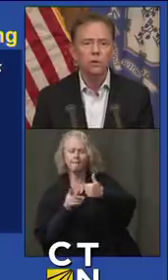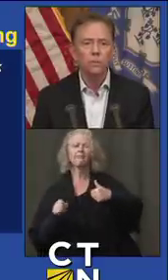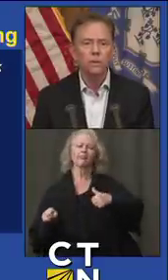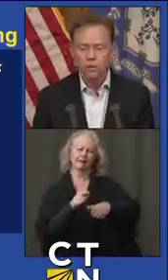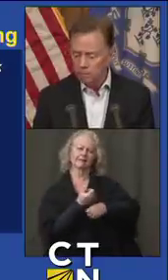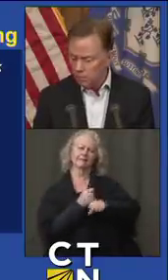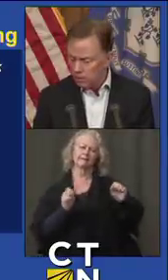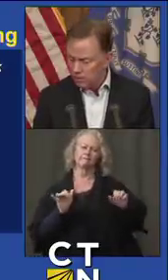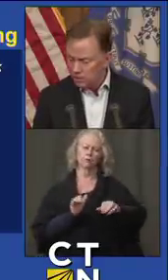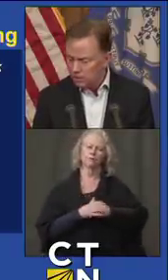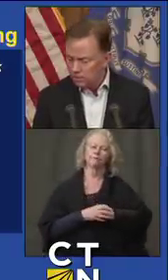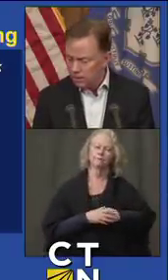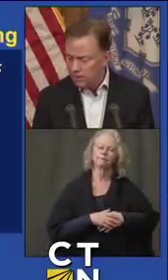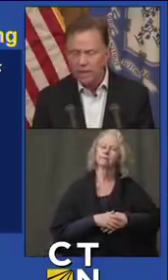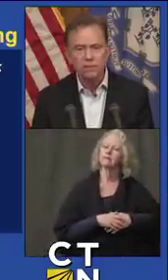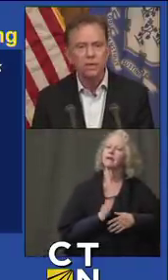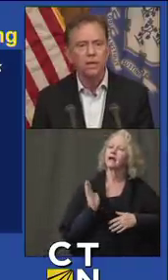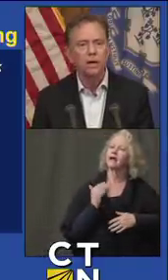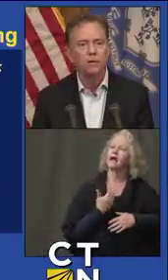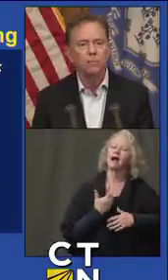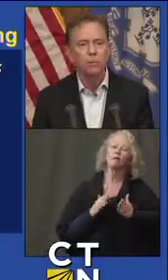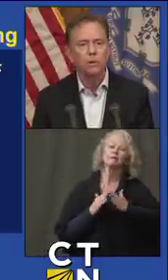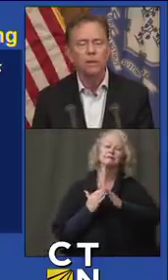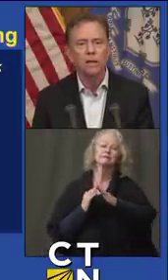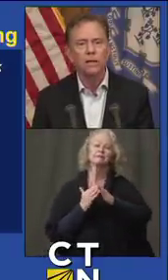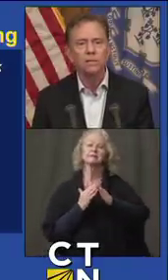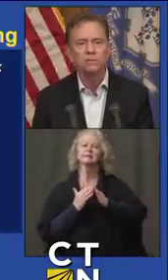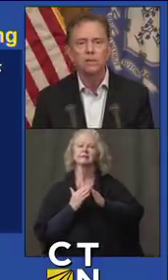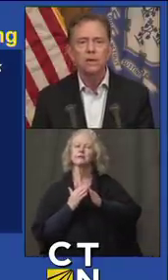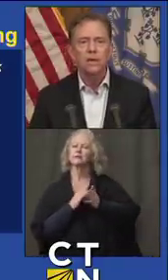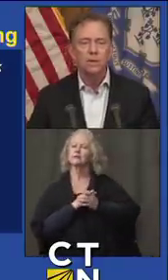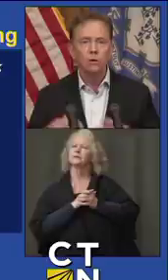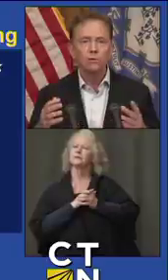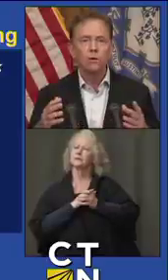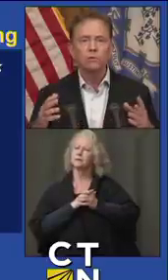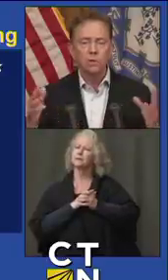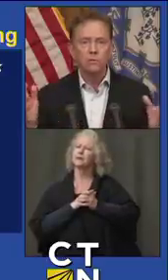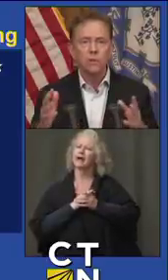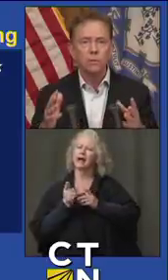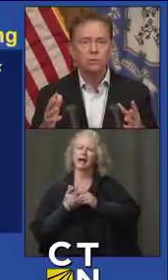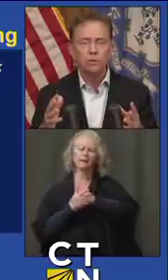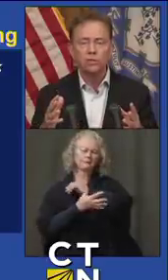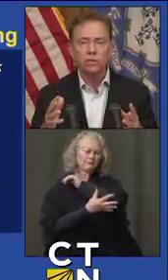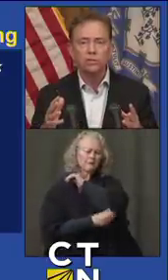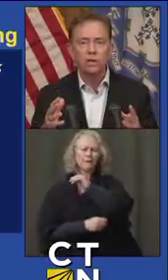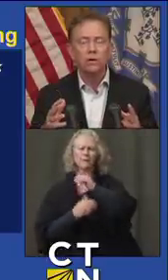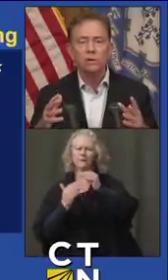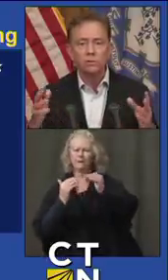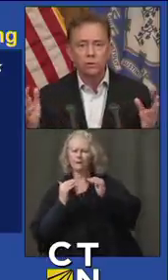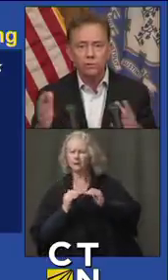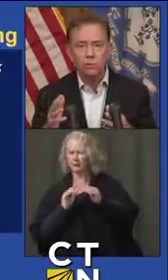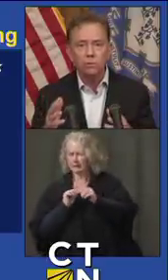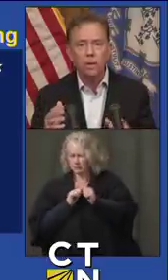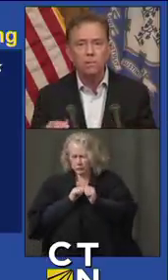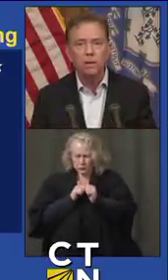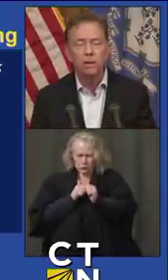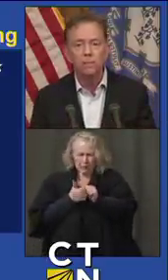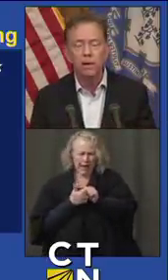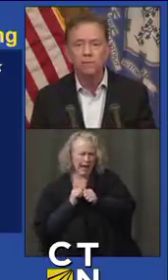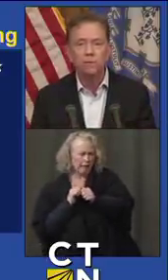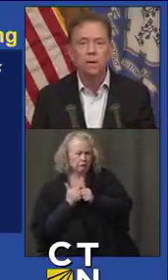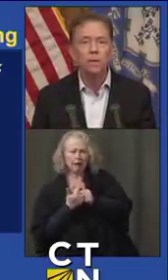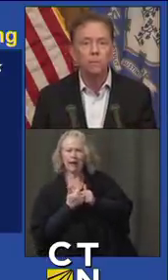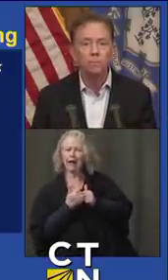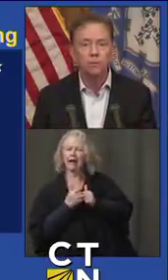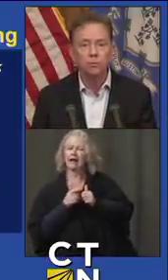at-risk urban communities, I can't tell you how important that is. And those folks who live in the most congested areas, those folks maybe